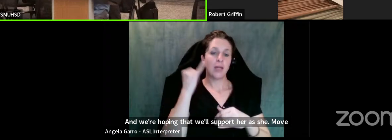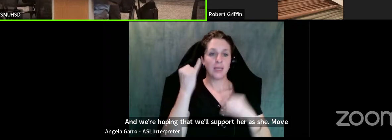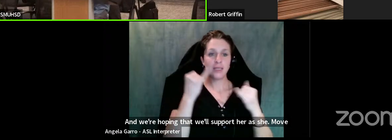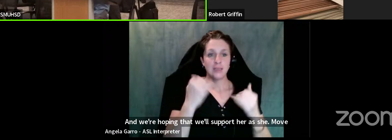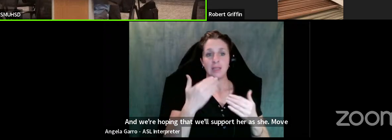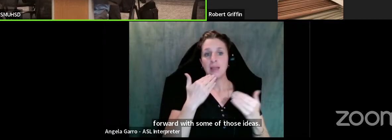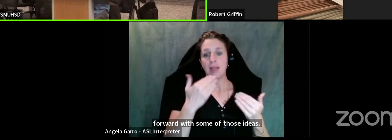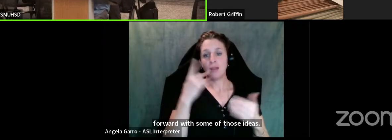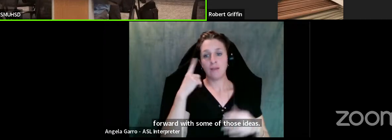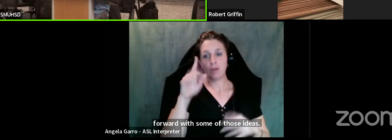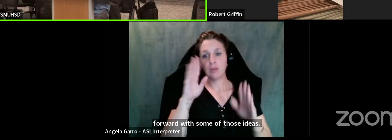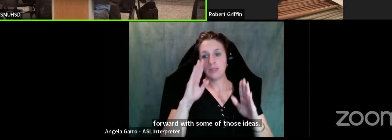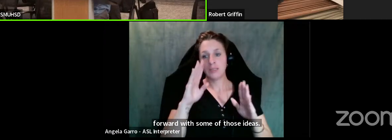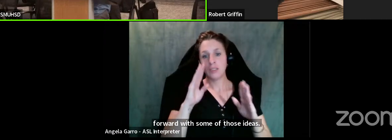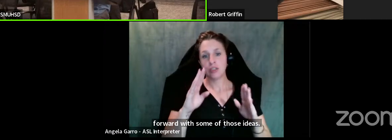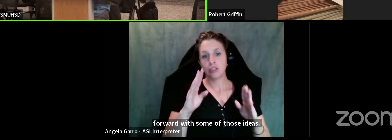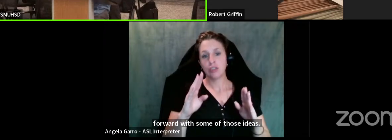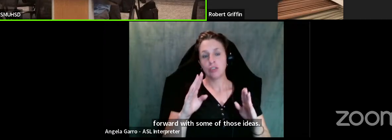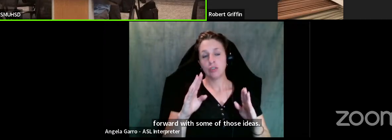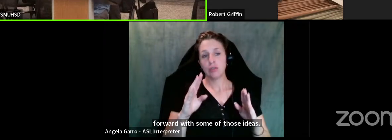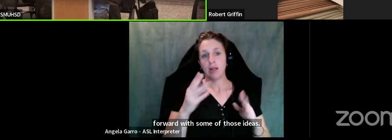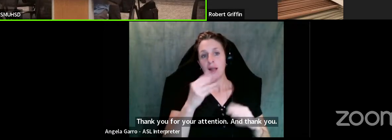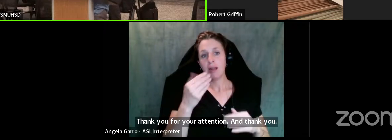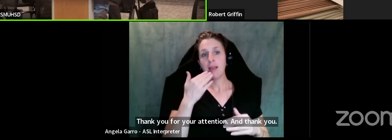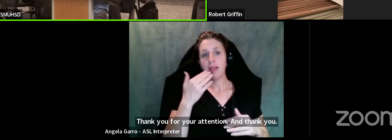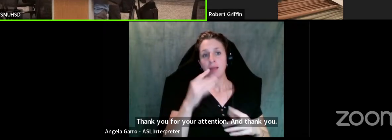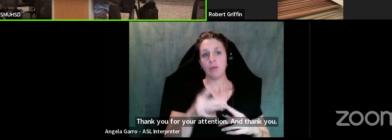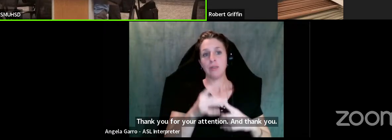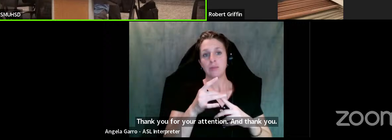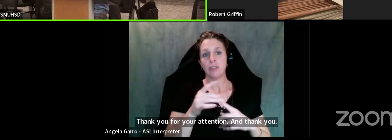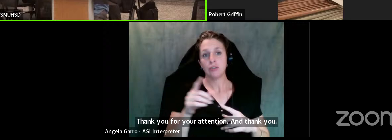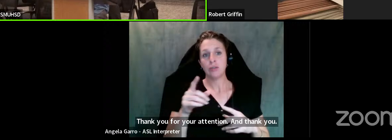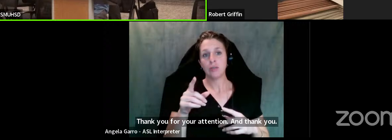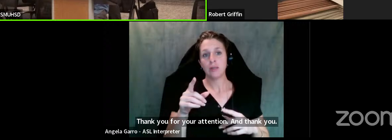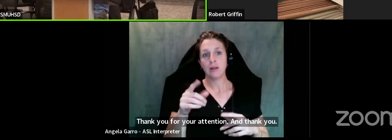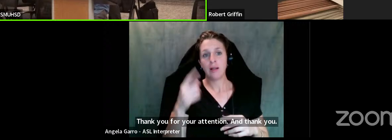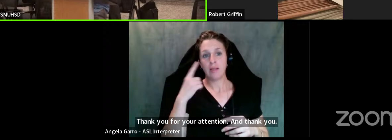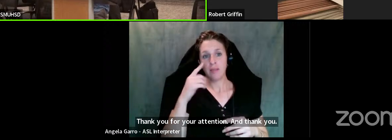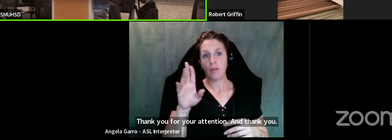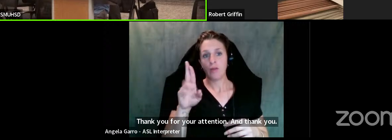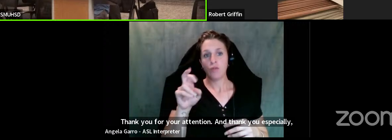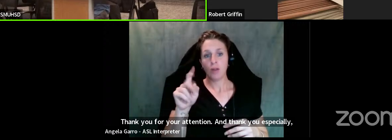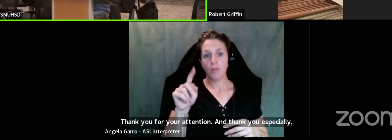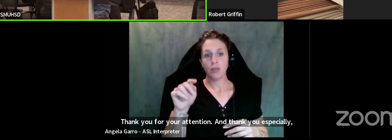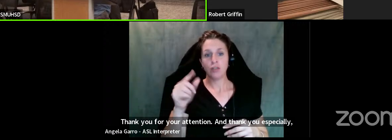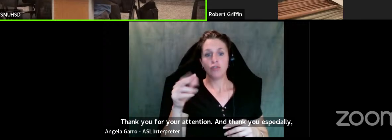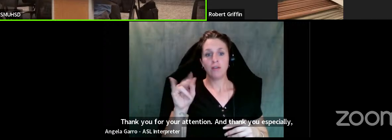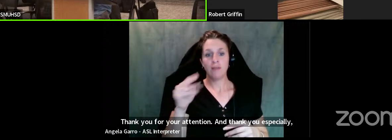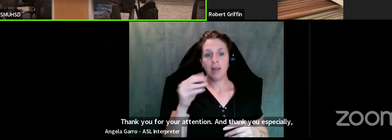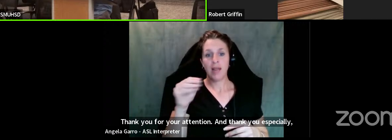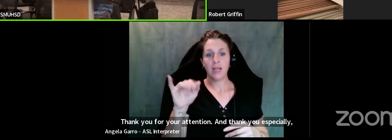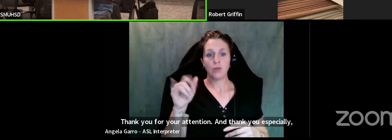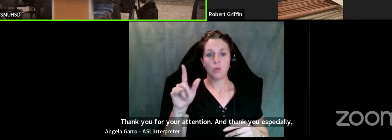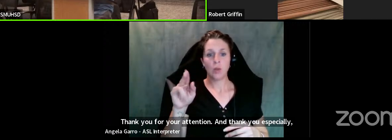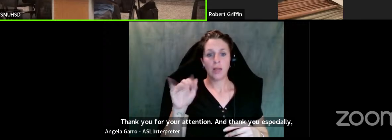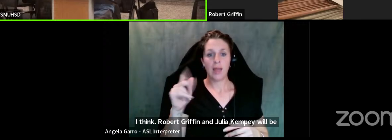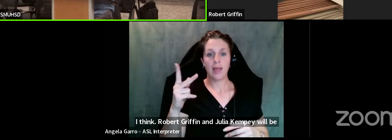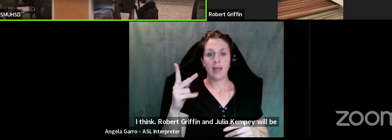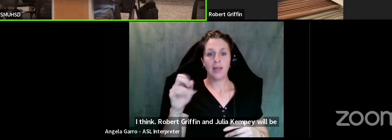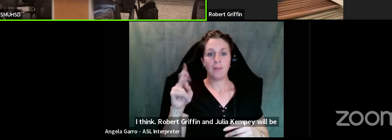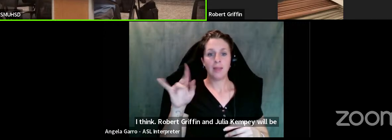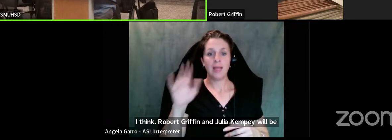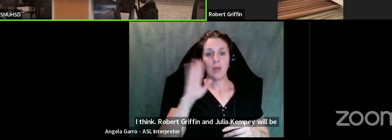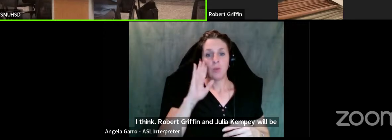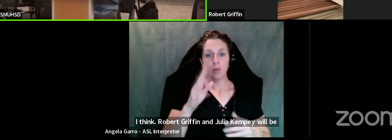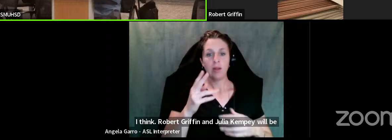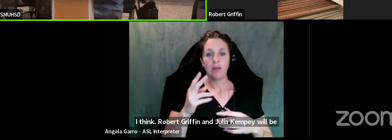Thank you for your attention. And thank you especially, I think Robert Griffin and Julia Kempke will be participating with us during our visit. So